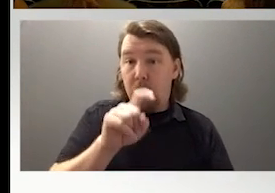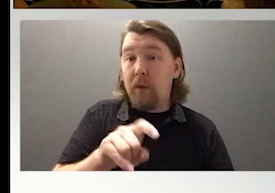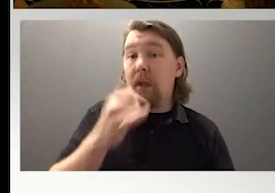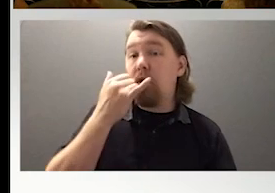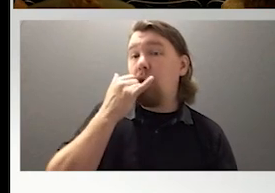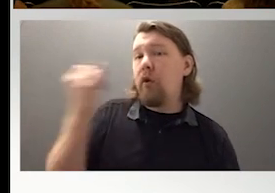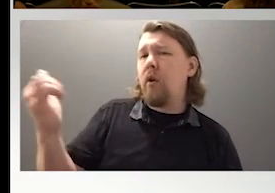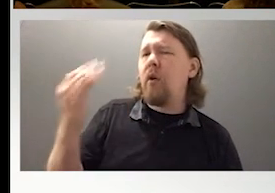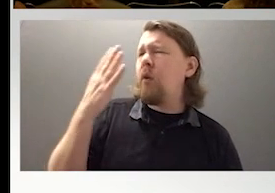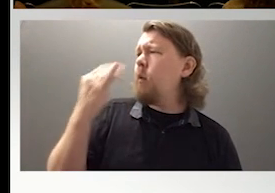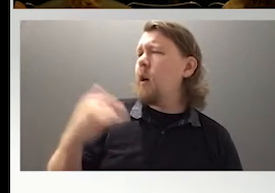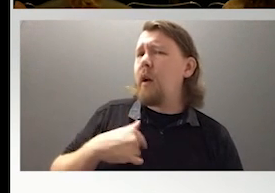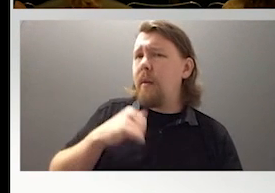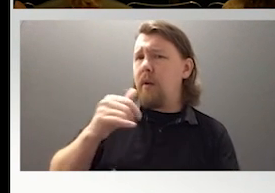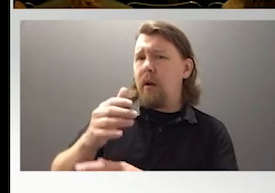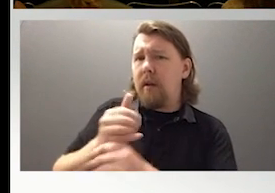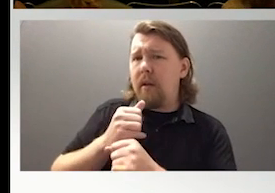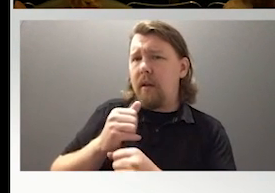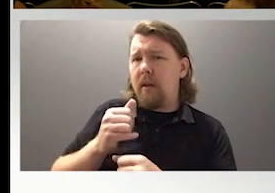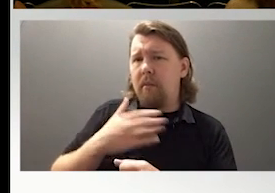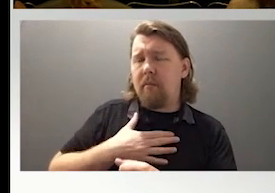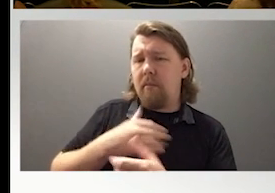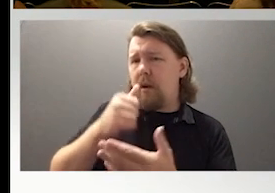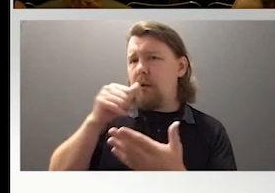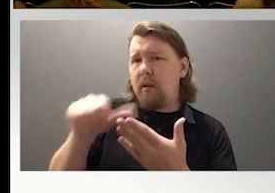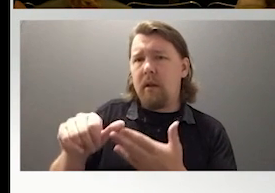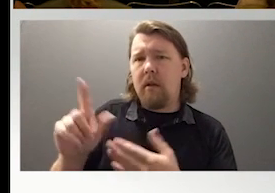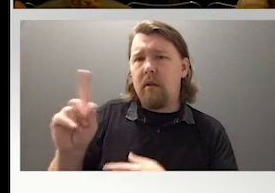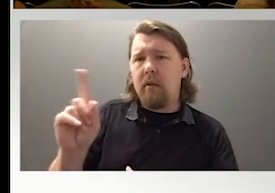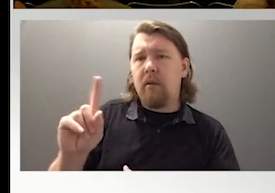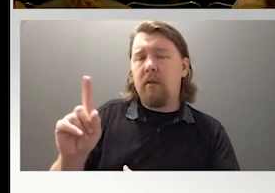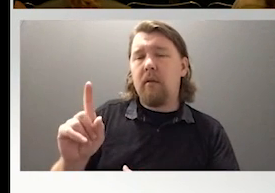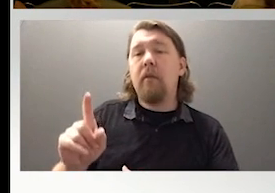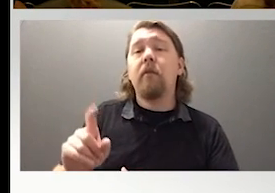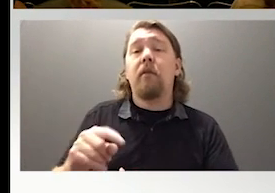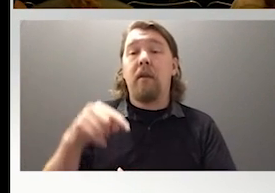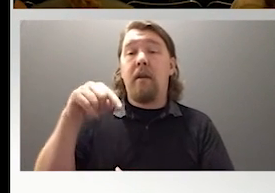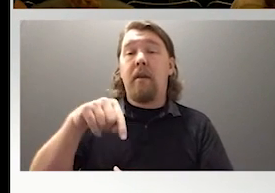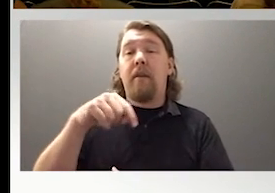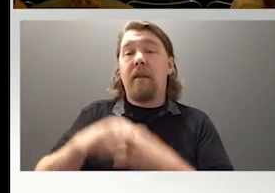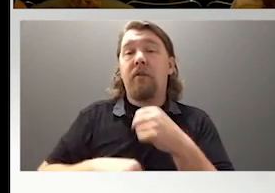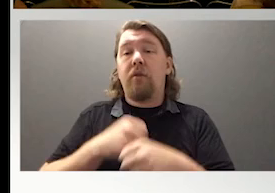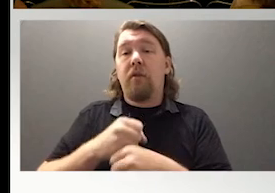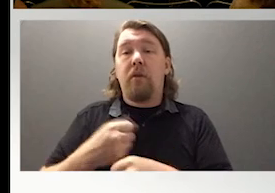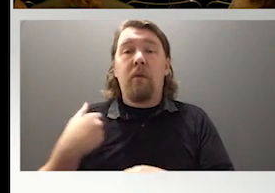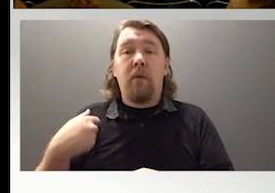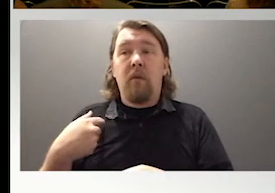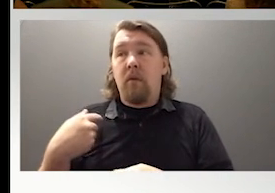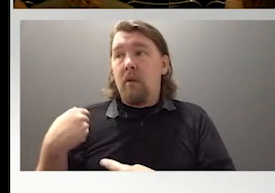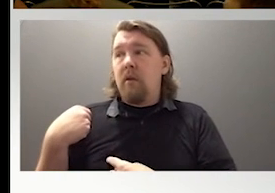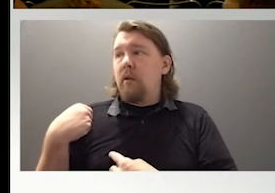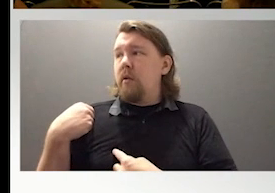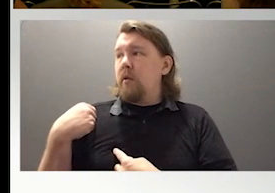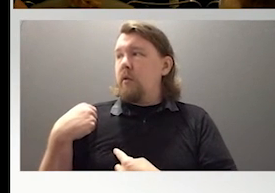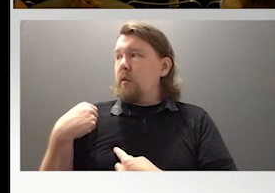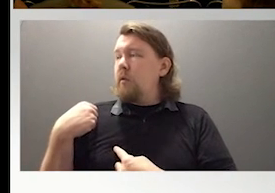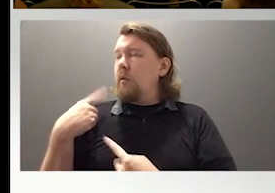ask, why have I not received a letter? In fact, this year, we have, since